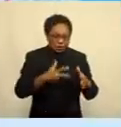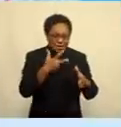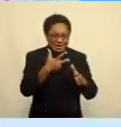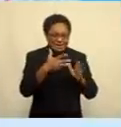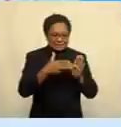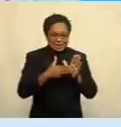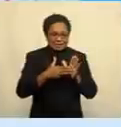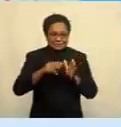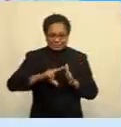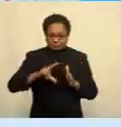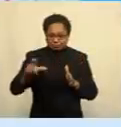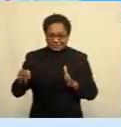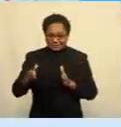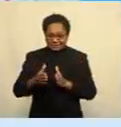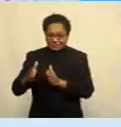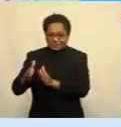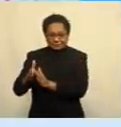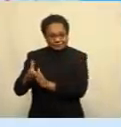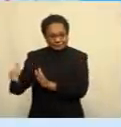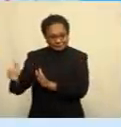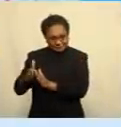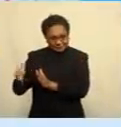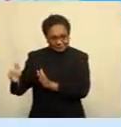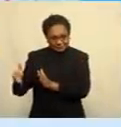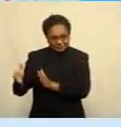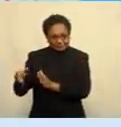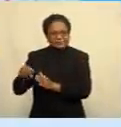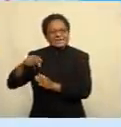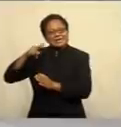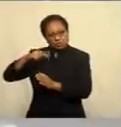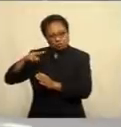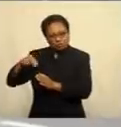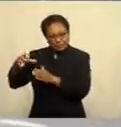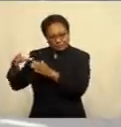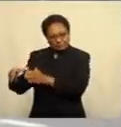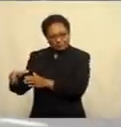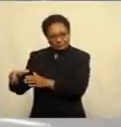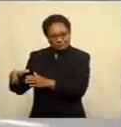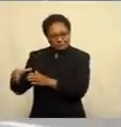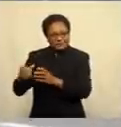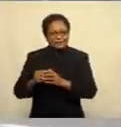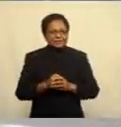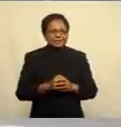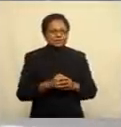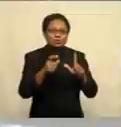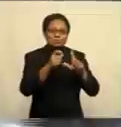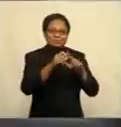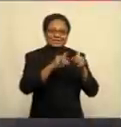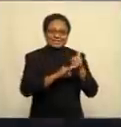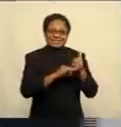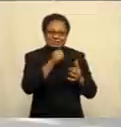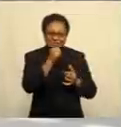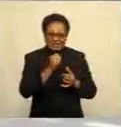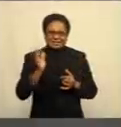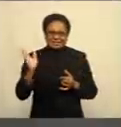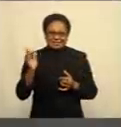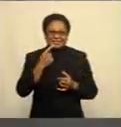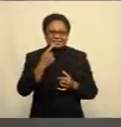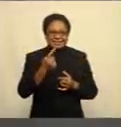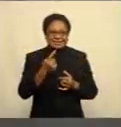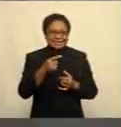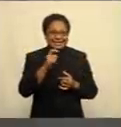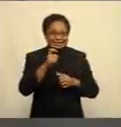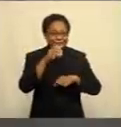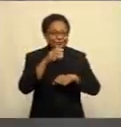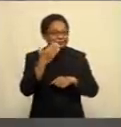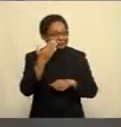Village on the Kings Road, which is what we're going to call the Nosori Containment Zone. The Permanent Secretary says anyone who is found loitering in public in